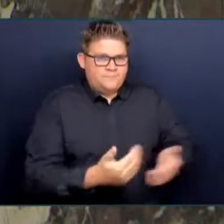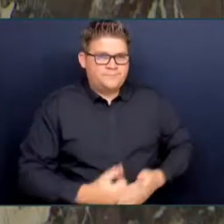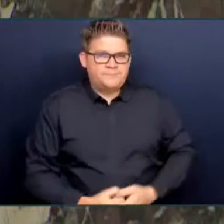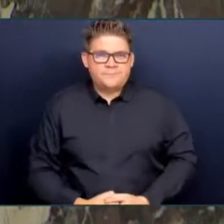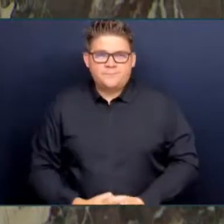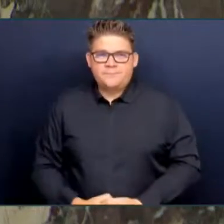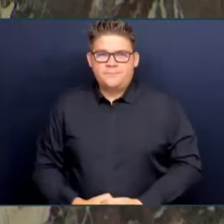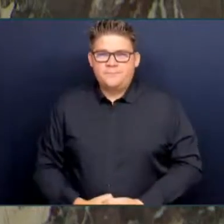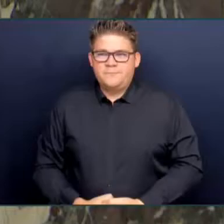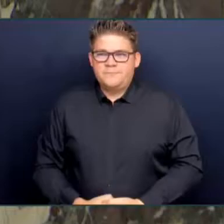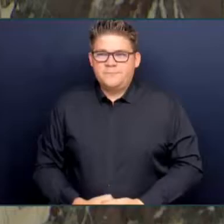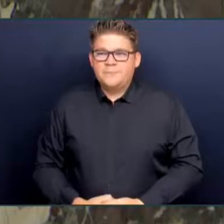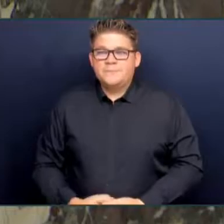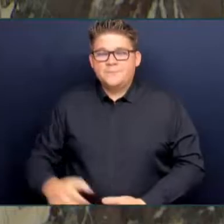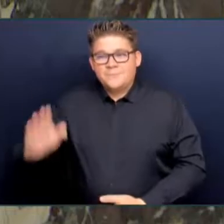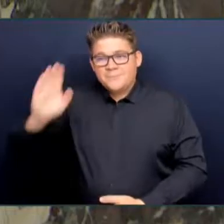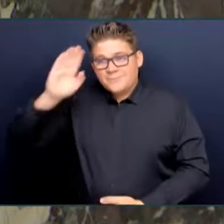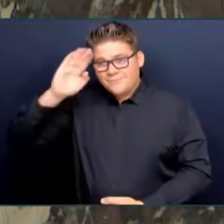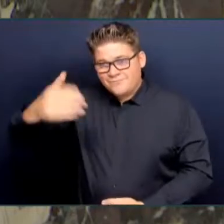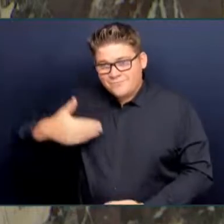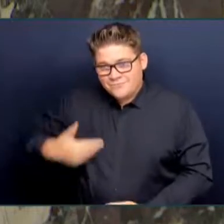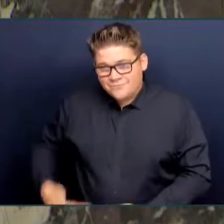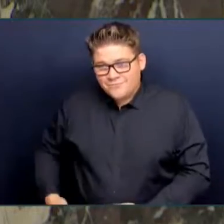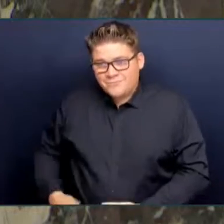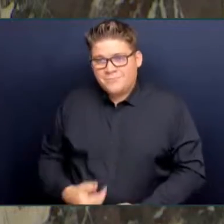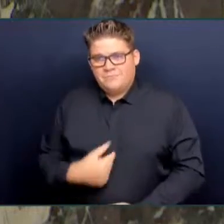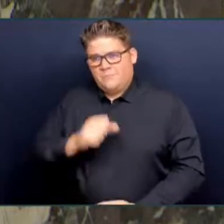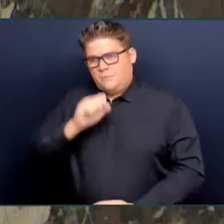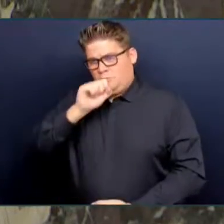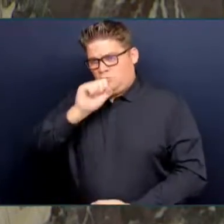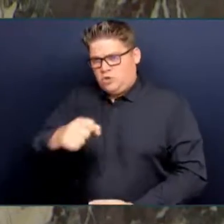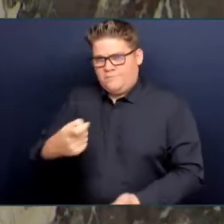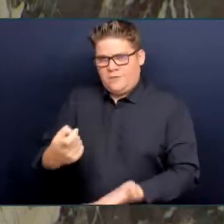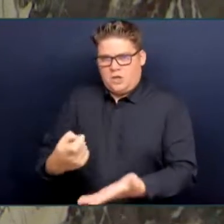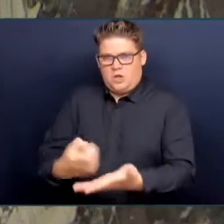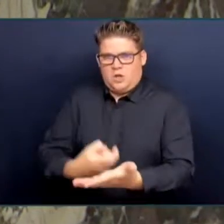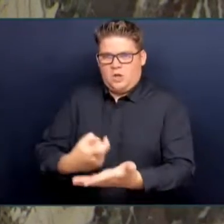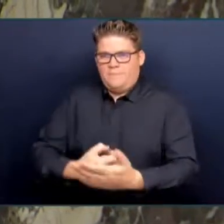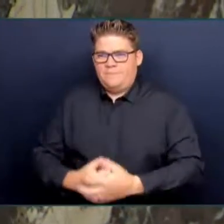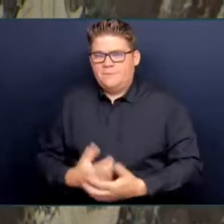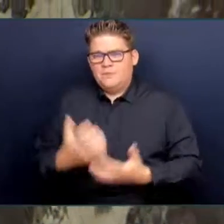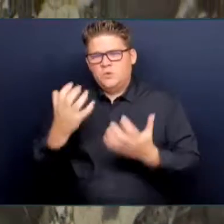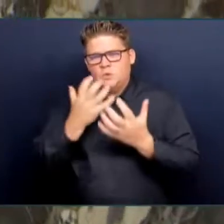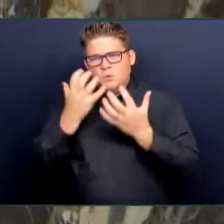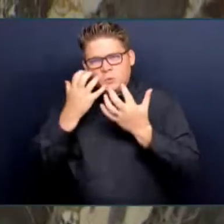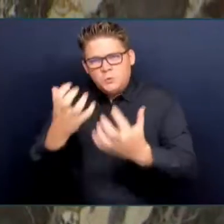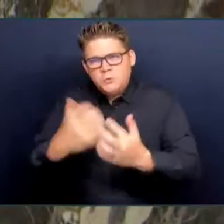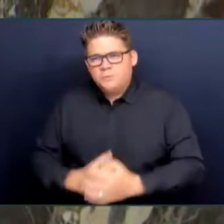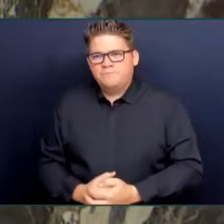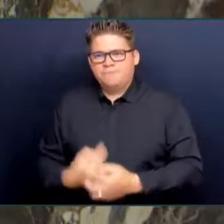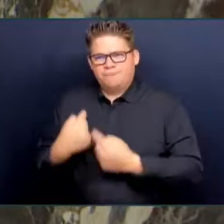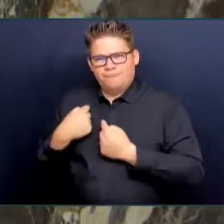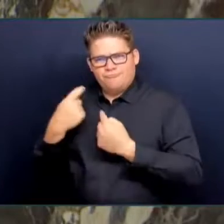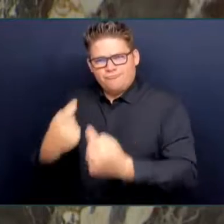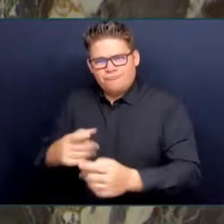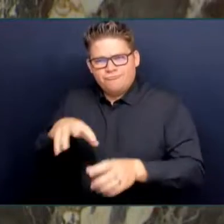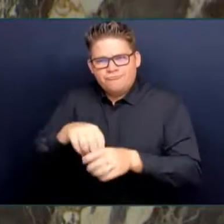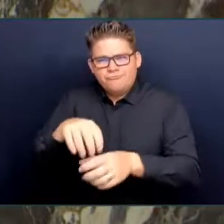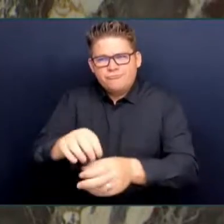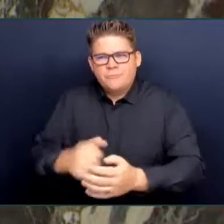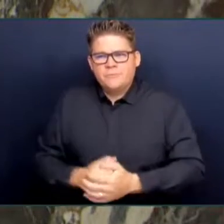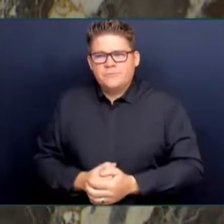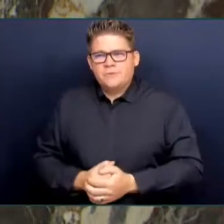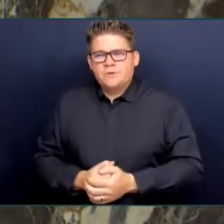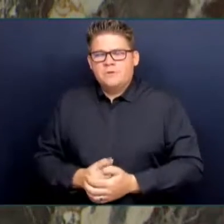life. The last few months have been gut-wrenching. The recent changes at Hockey Canada are welcome, but